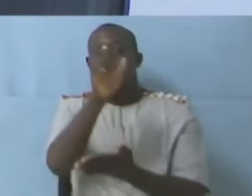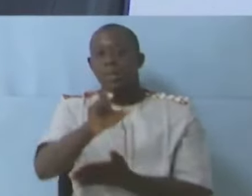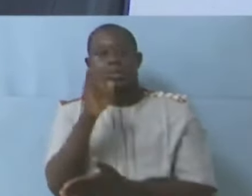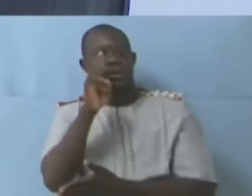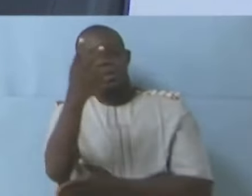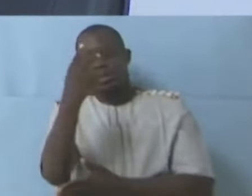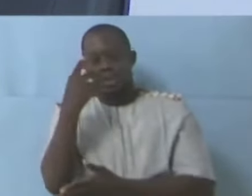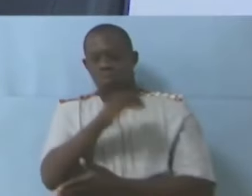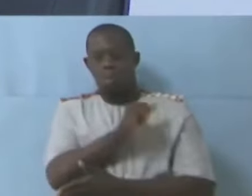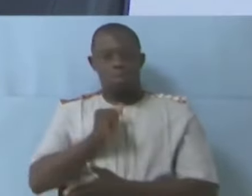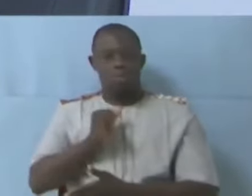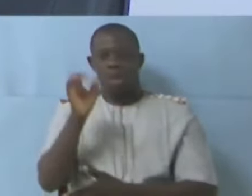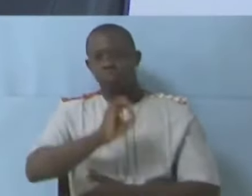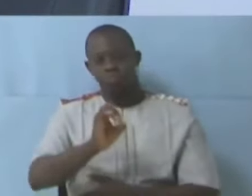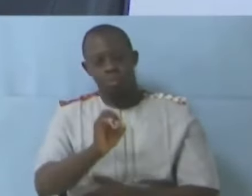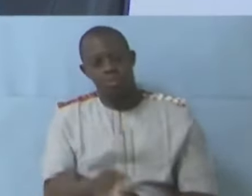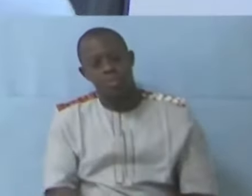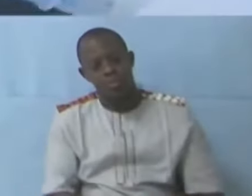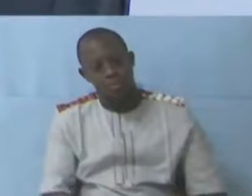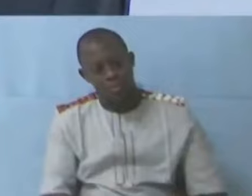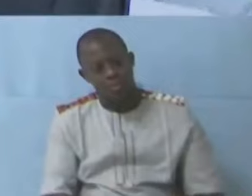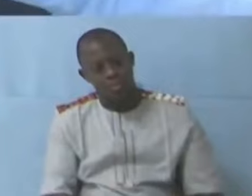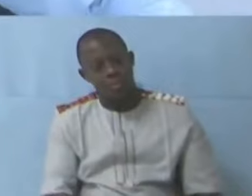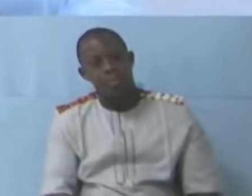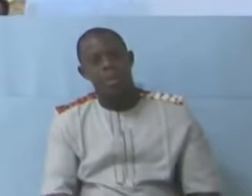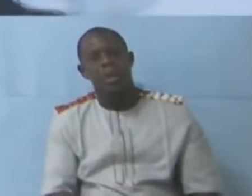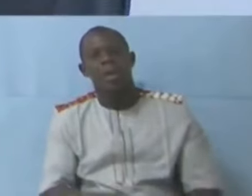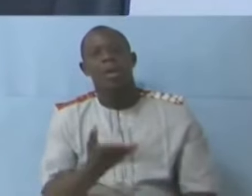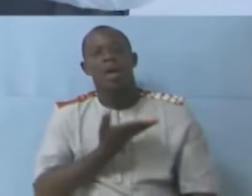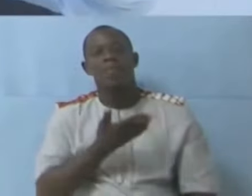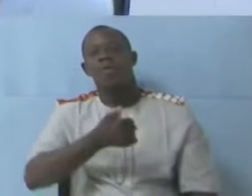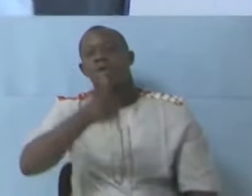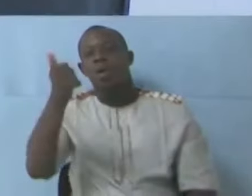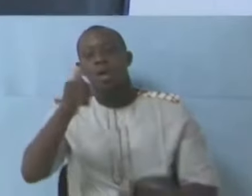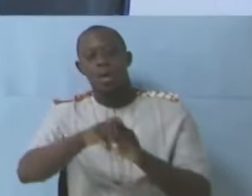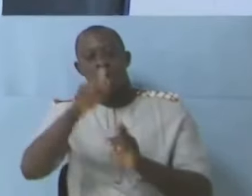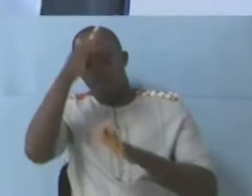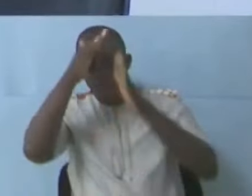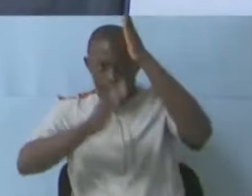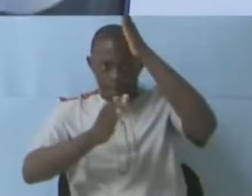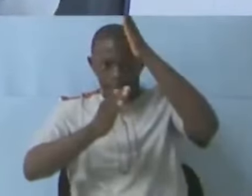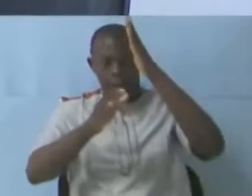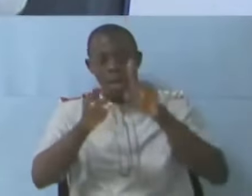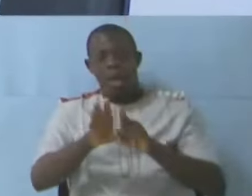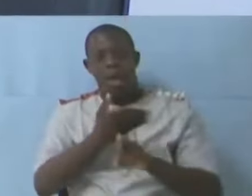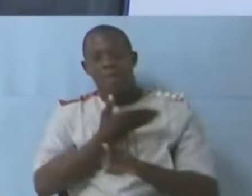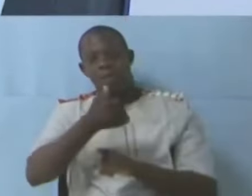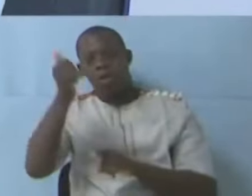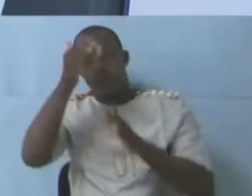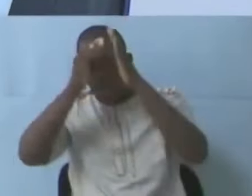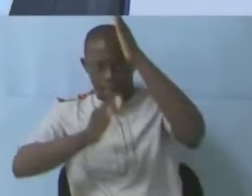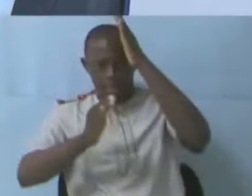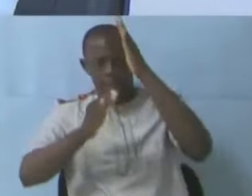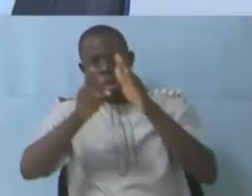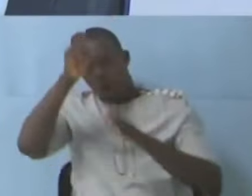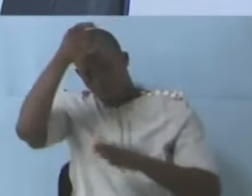on, they were seeing him, but he was not seeing them. Fega amna benen military police ku nekkon ci bunta be comme duñu jara romba trying to give ñele directive dal